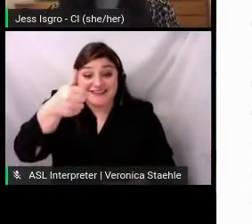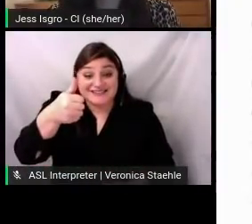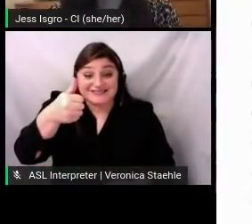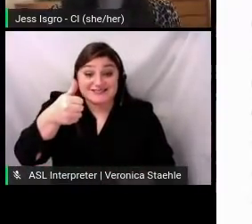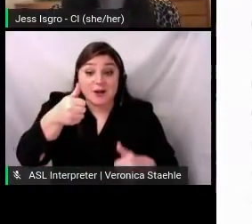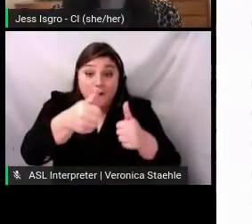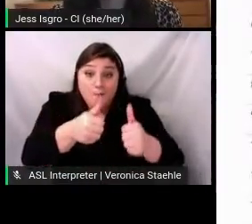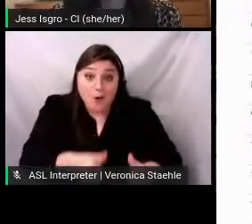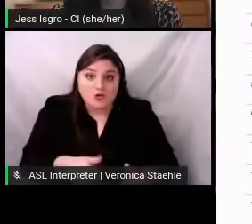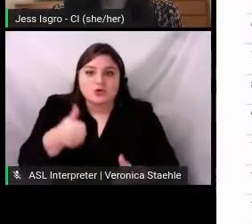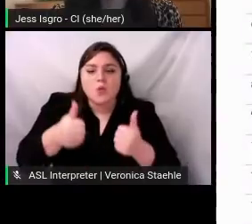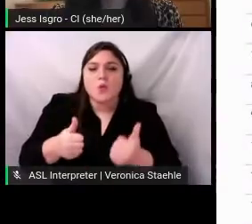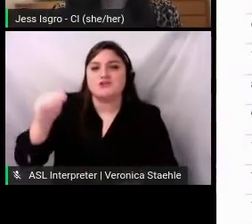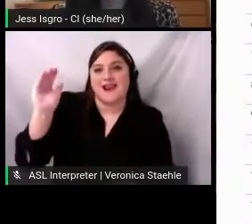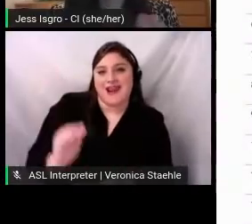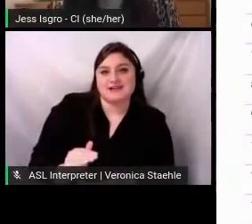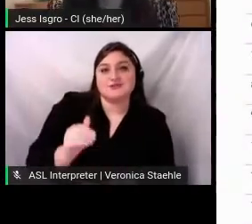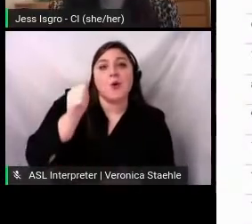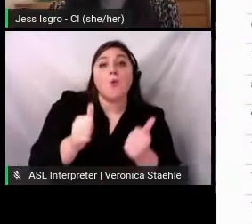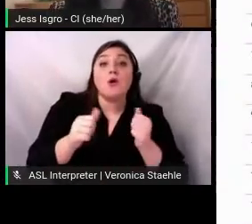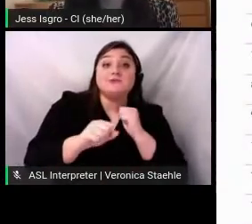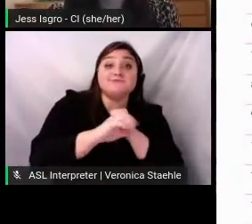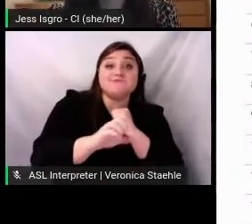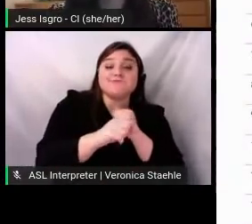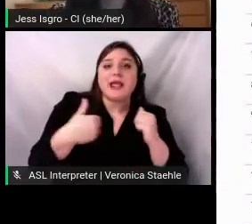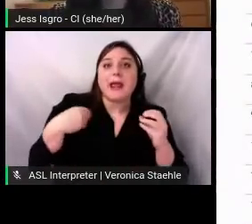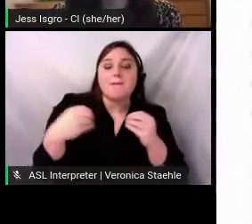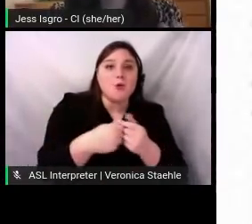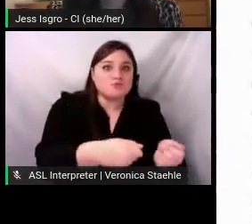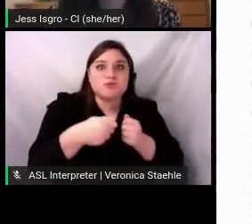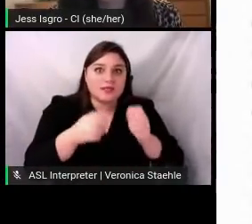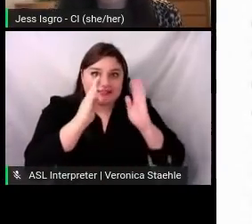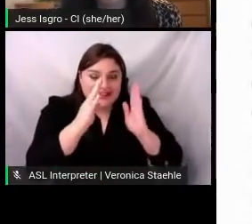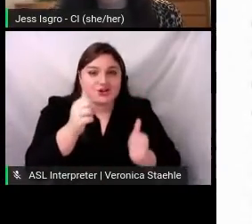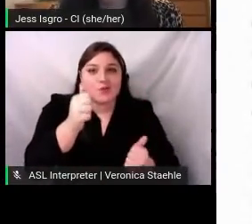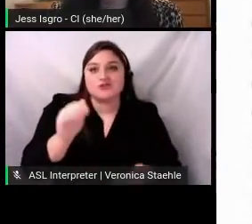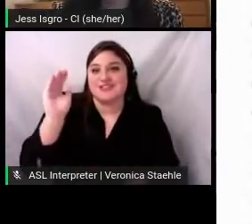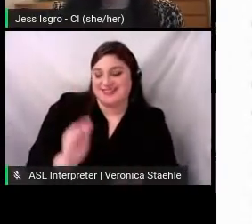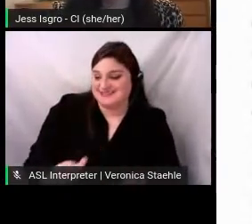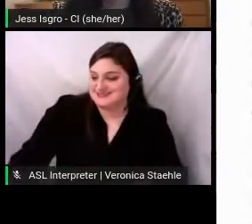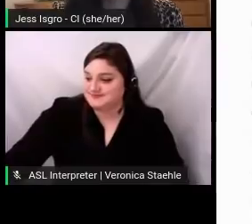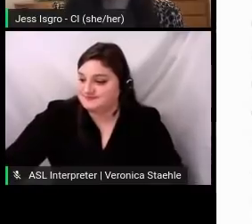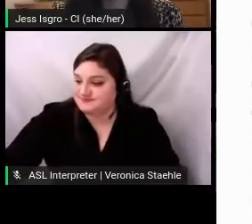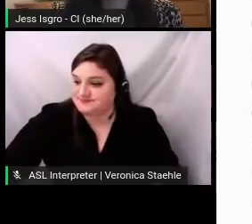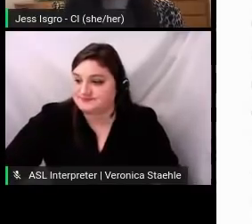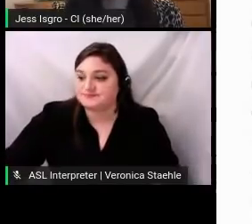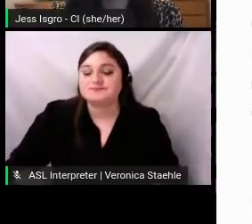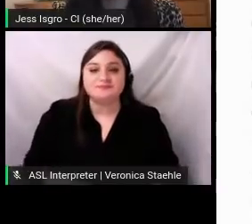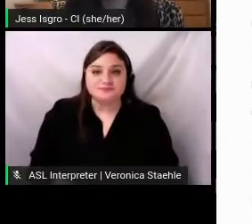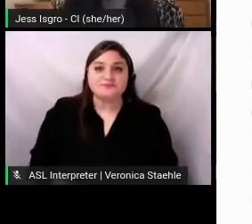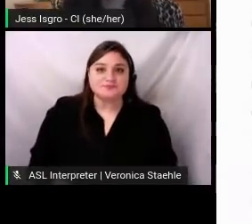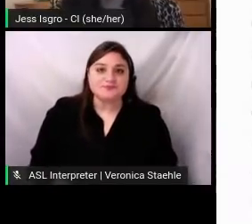see the majority of video views? You can even drill down on post types. Maybe you just want to analyze your photos.